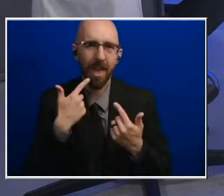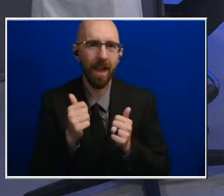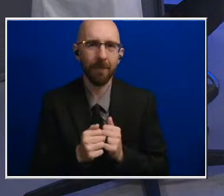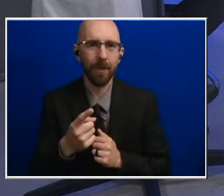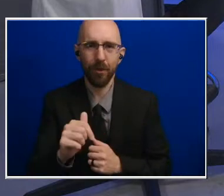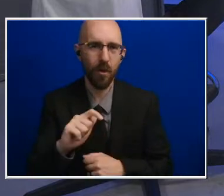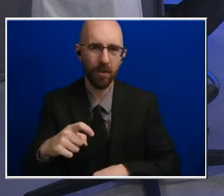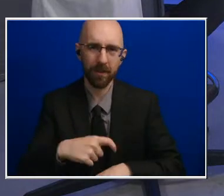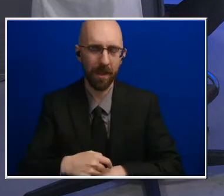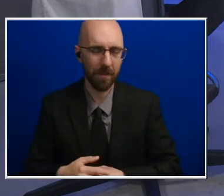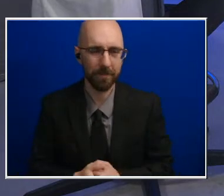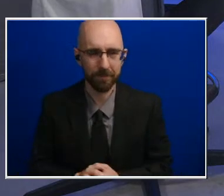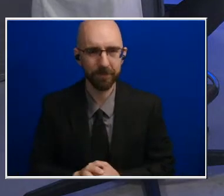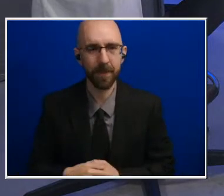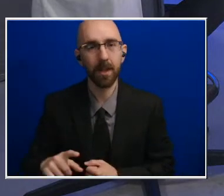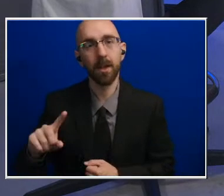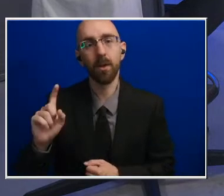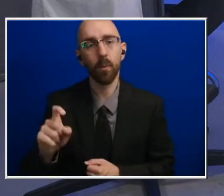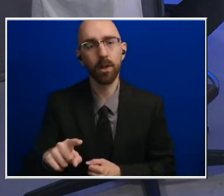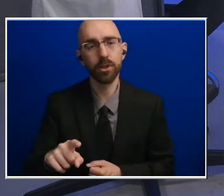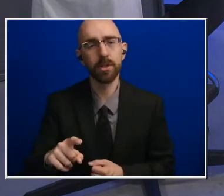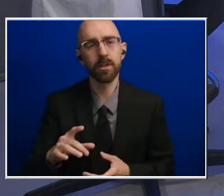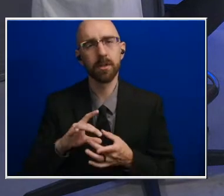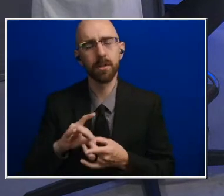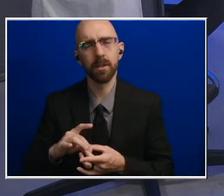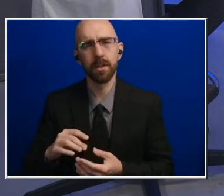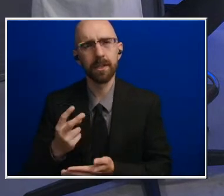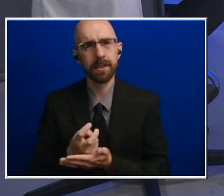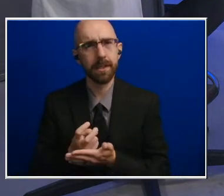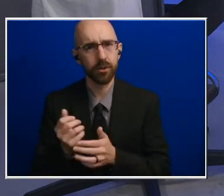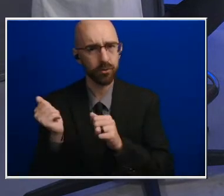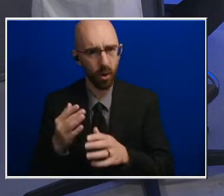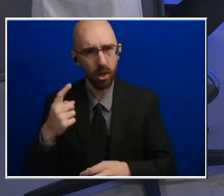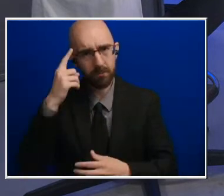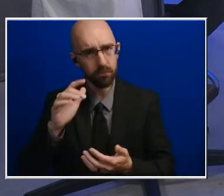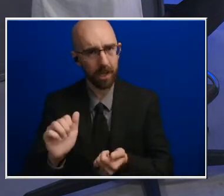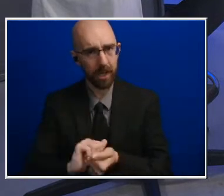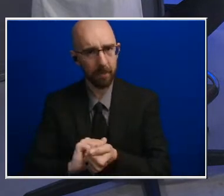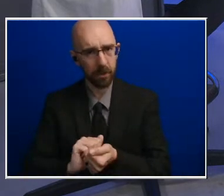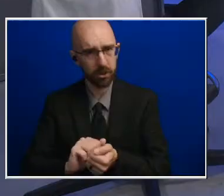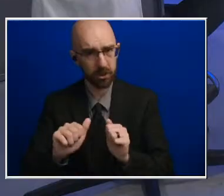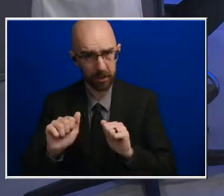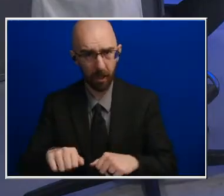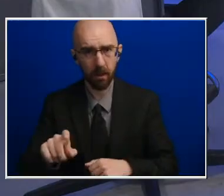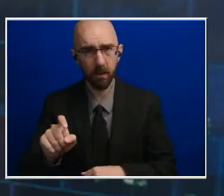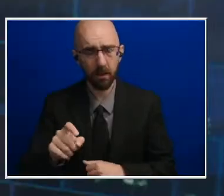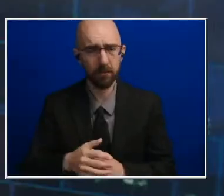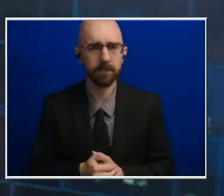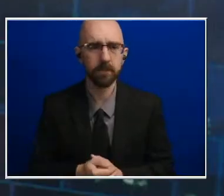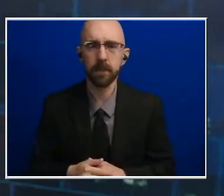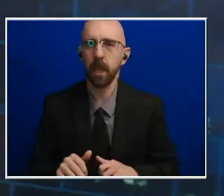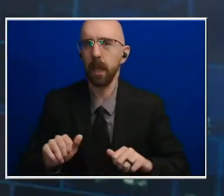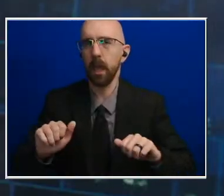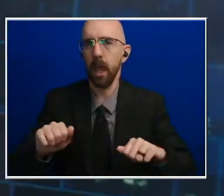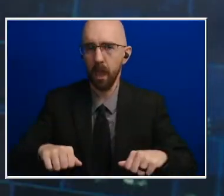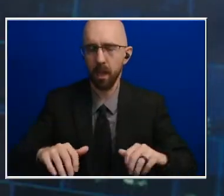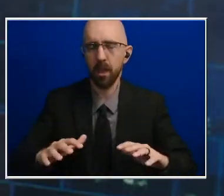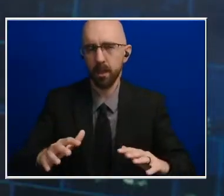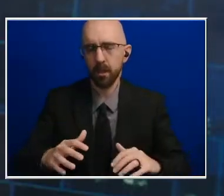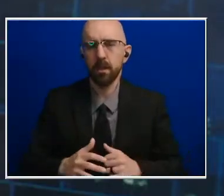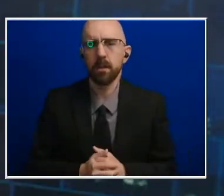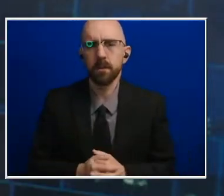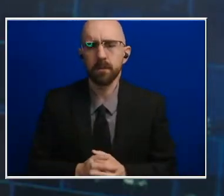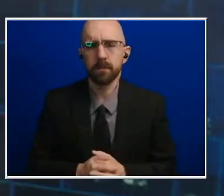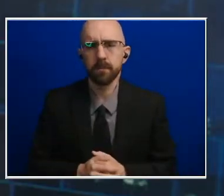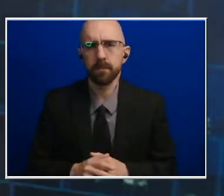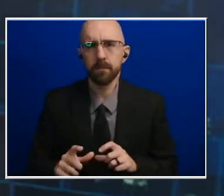Question also, do seizures cause brain damage? Can they cause brain damage? They can, but I think,